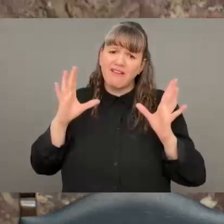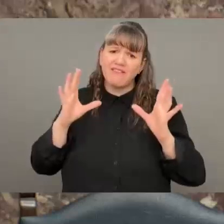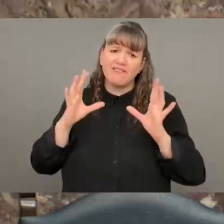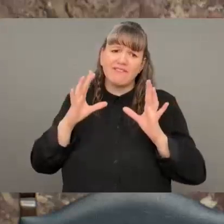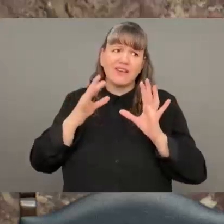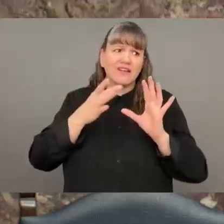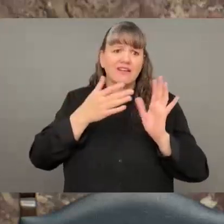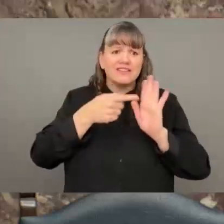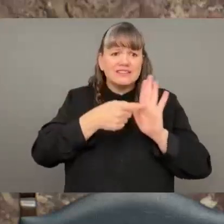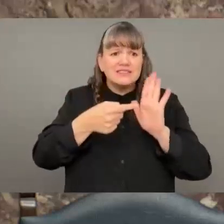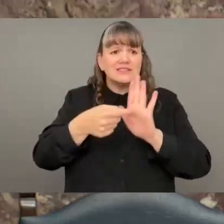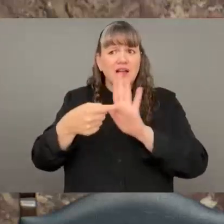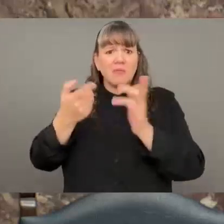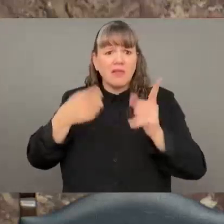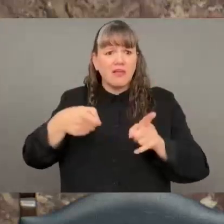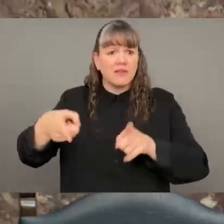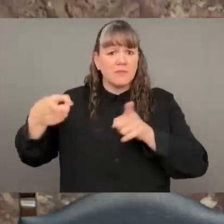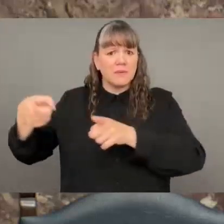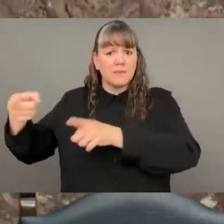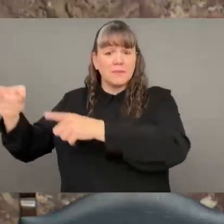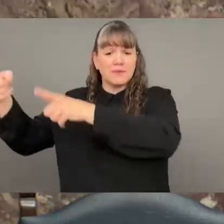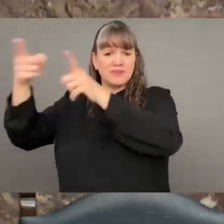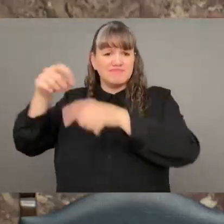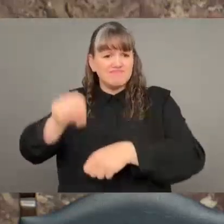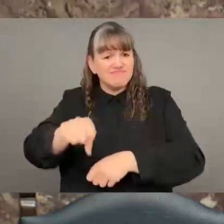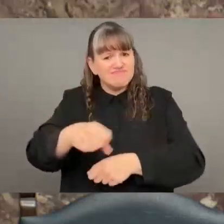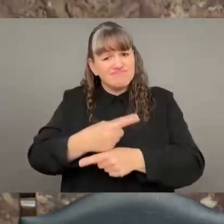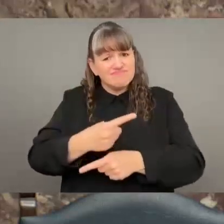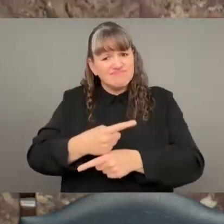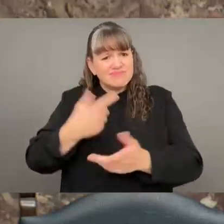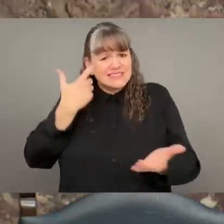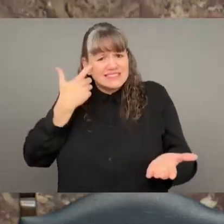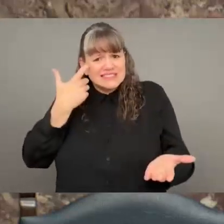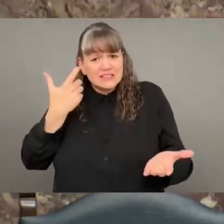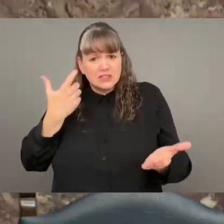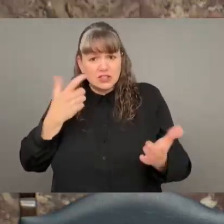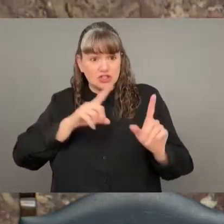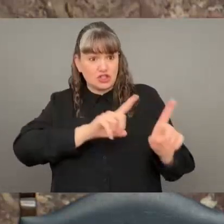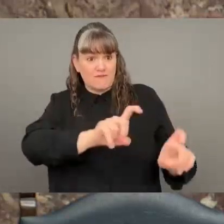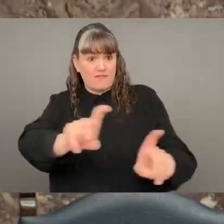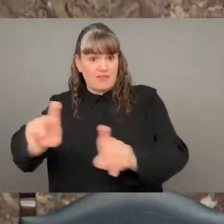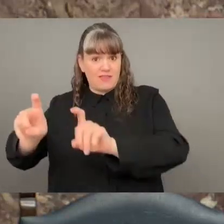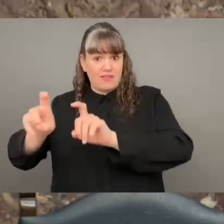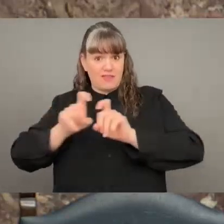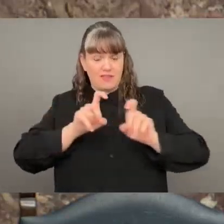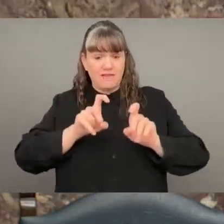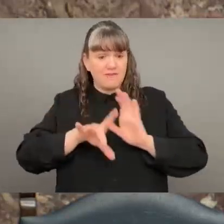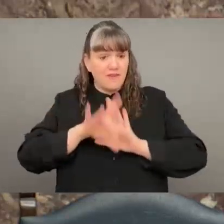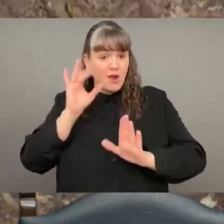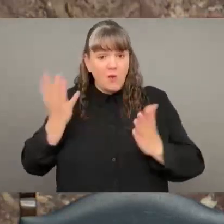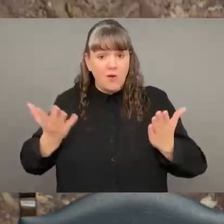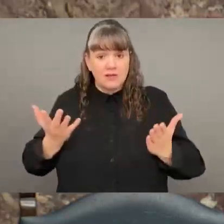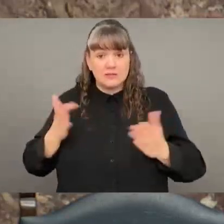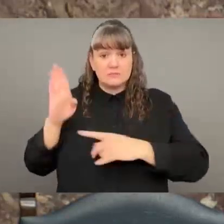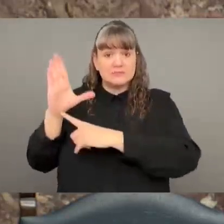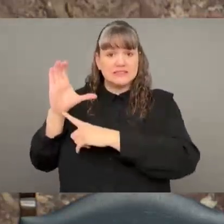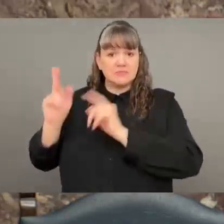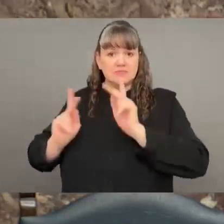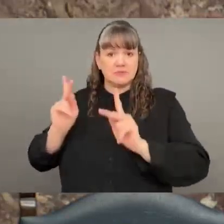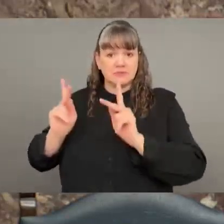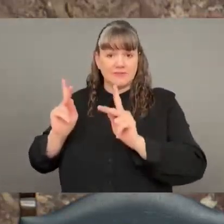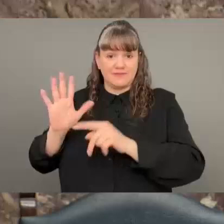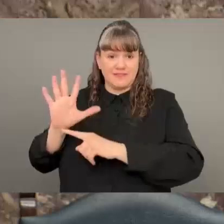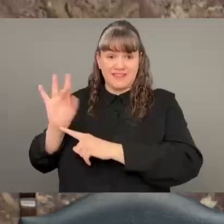that 58% of British Columbians don't feel safe in their communities. As a former police